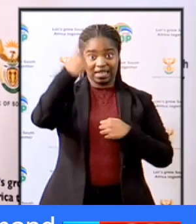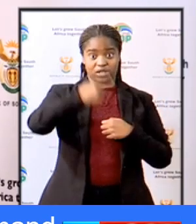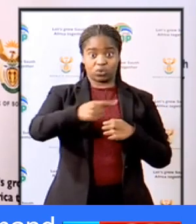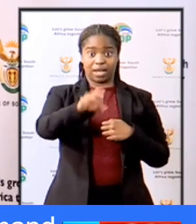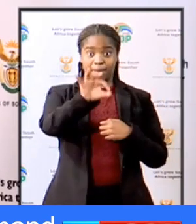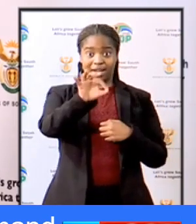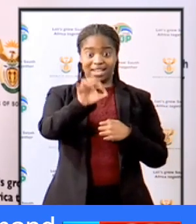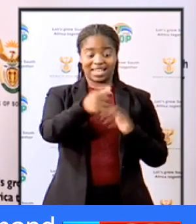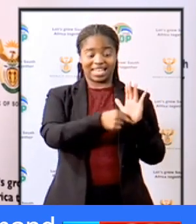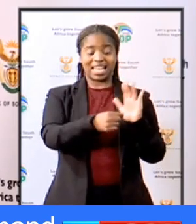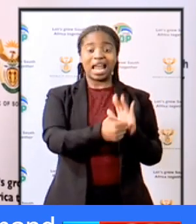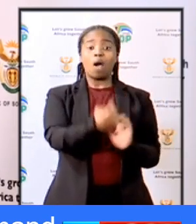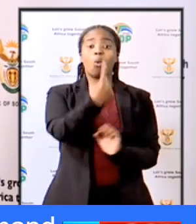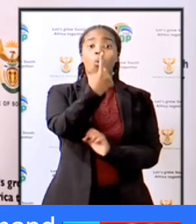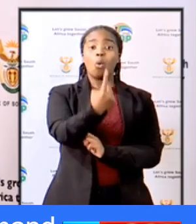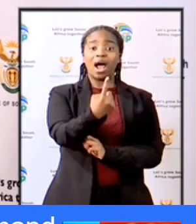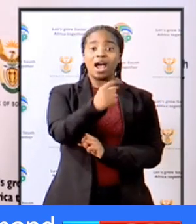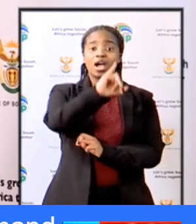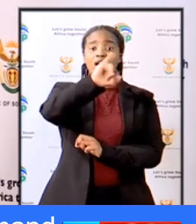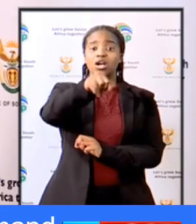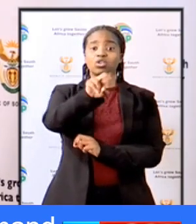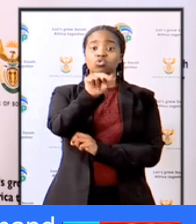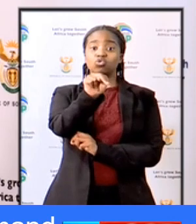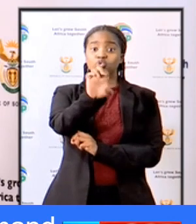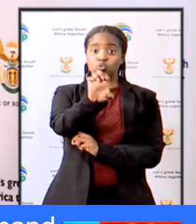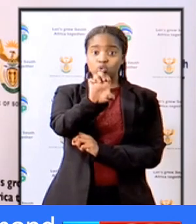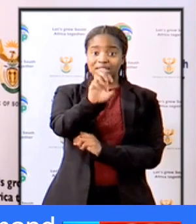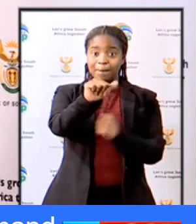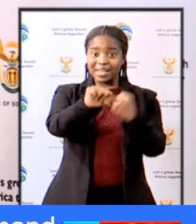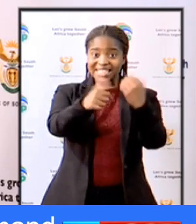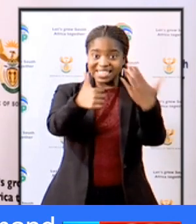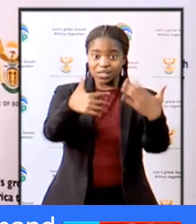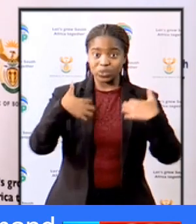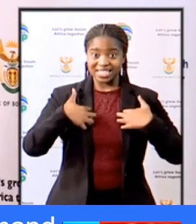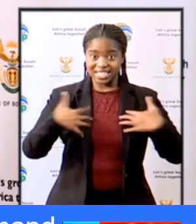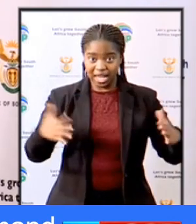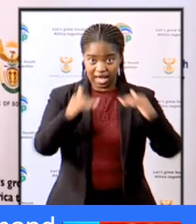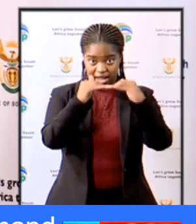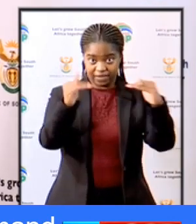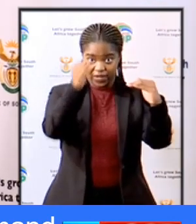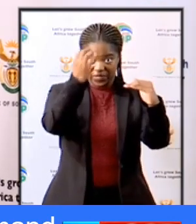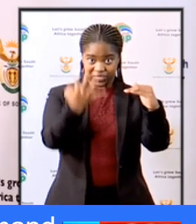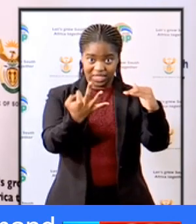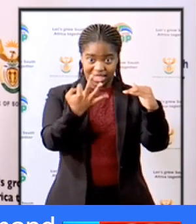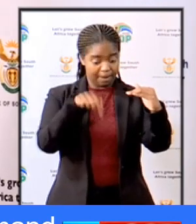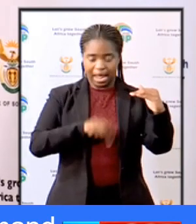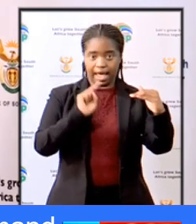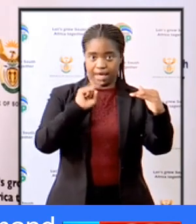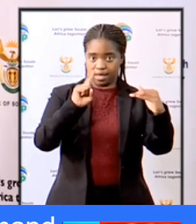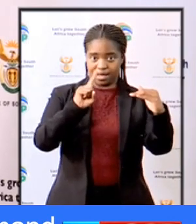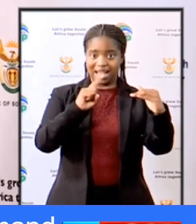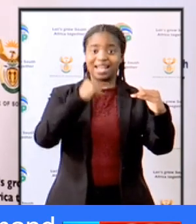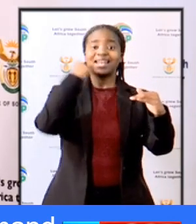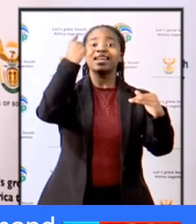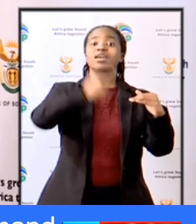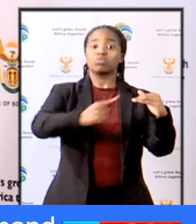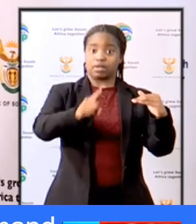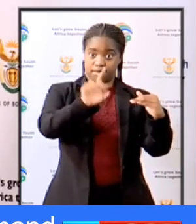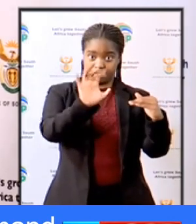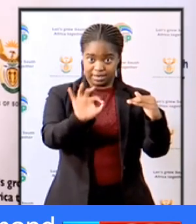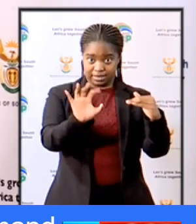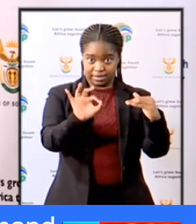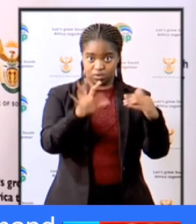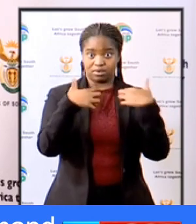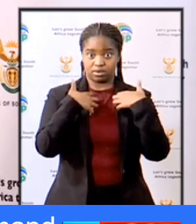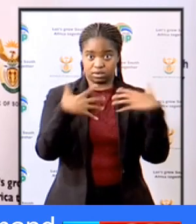1st of June next Monday, we have indeed been given the